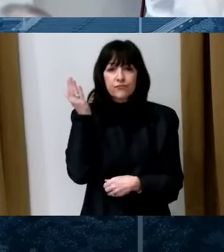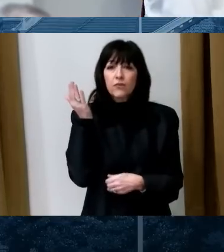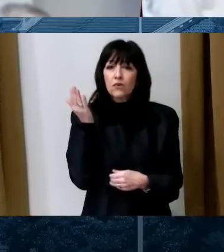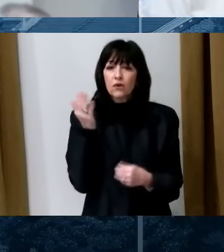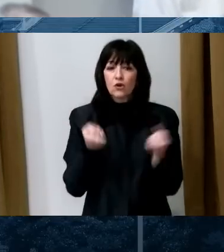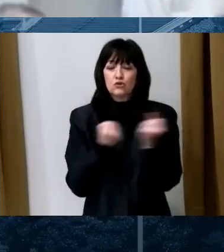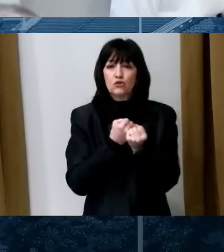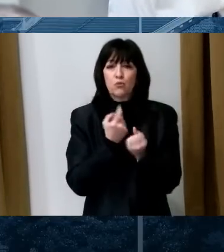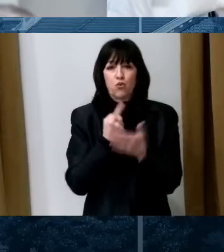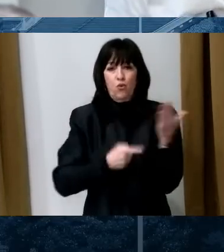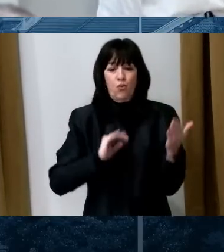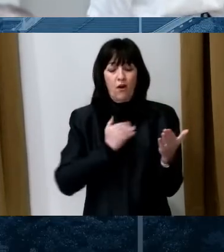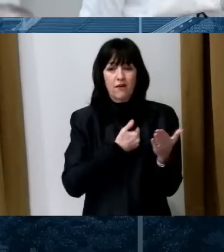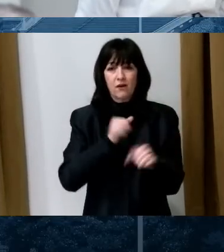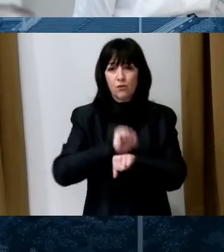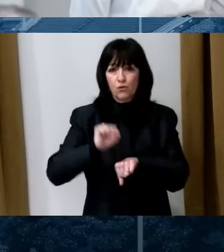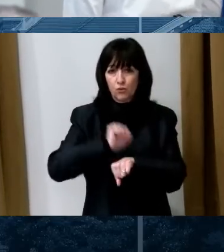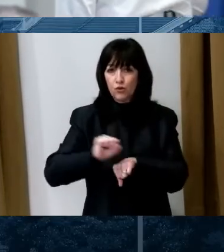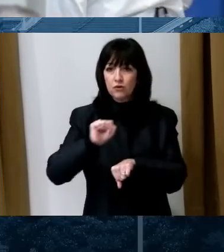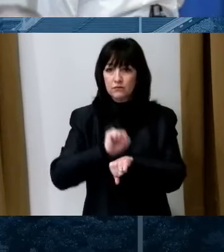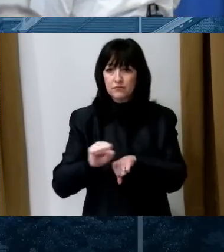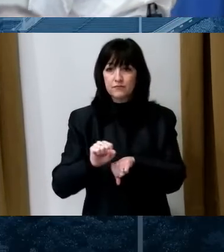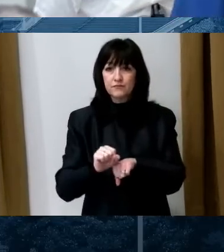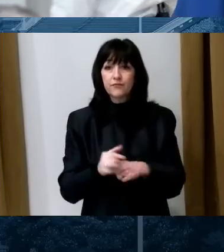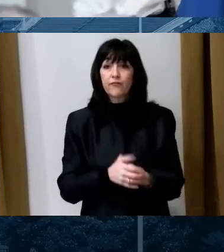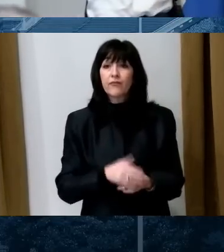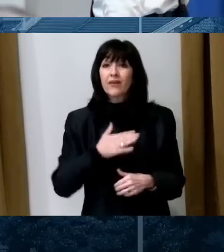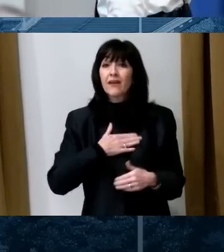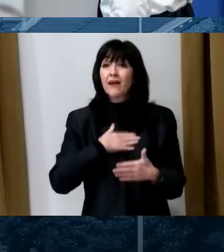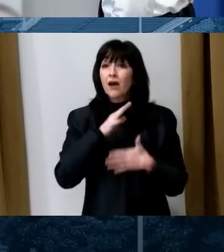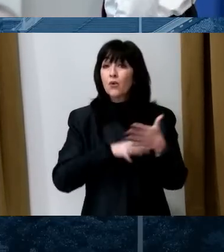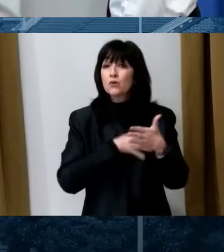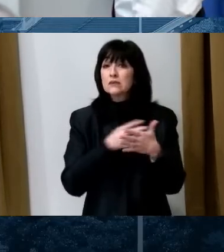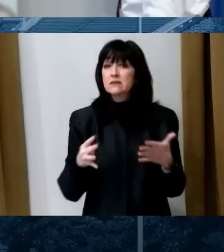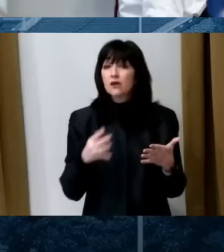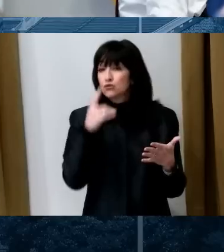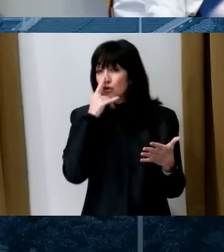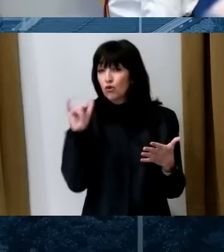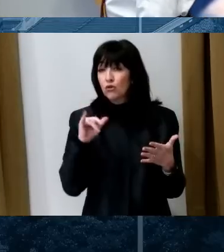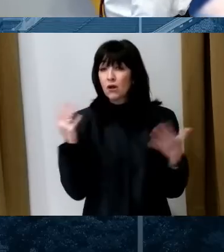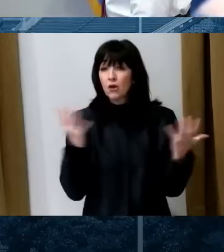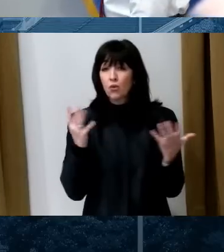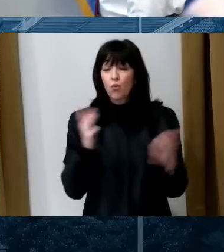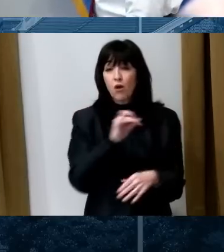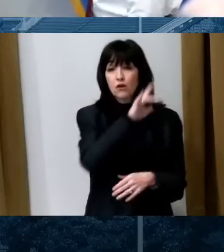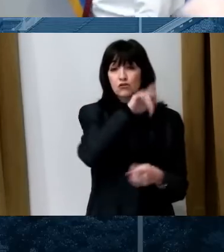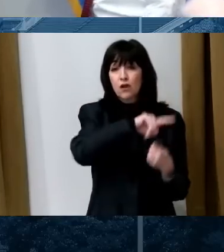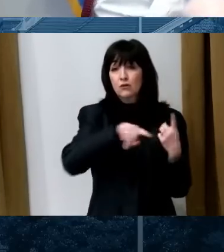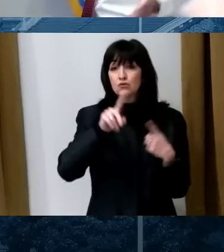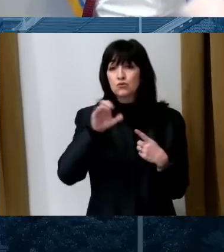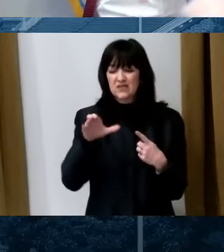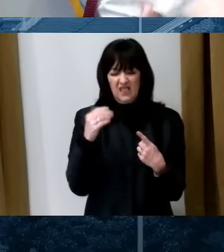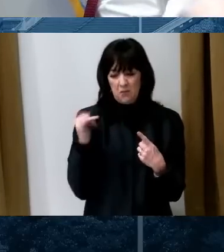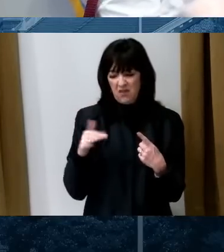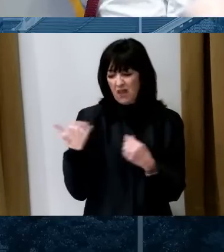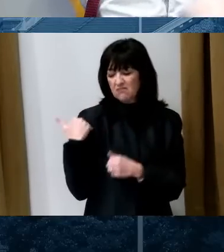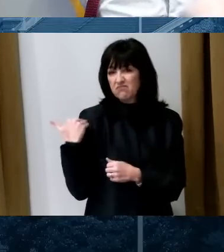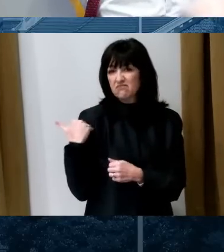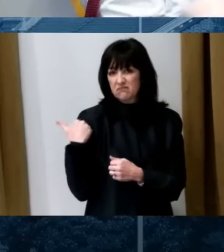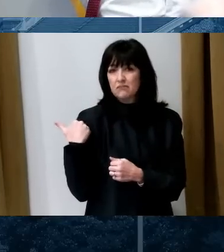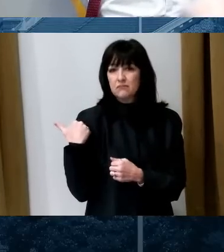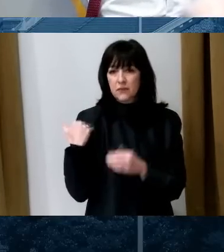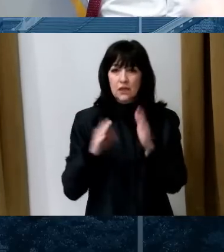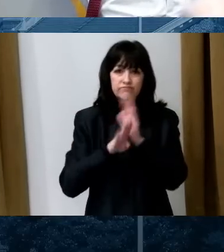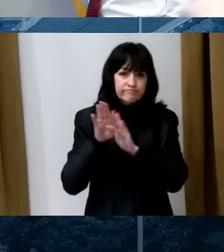We now have the schedule here. We've gone through the July to December development of the budget, and again, thanks to